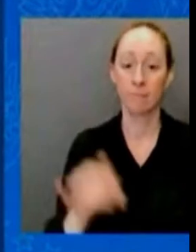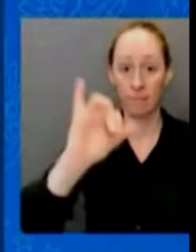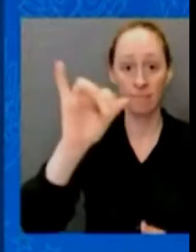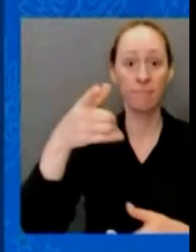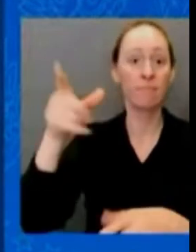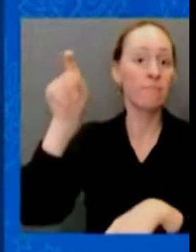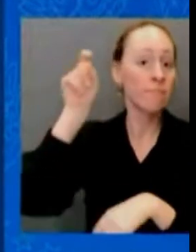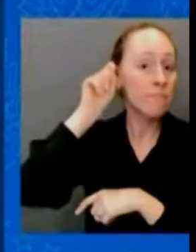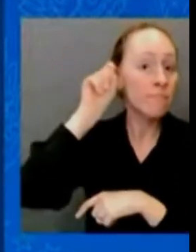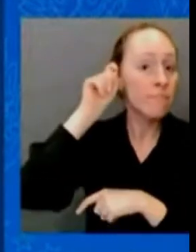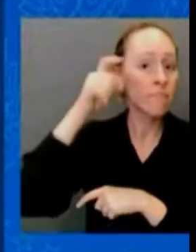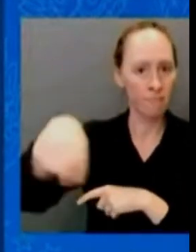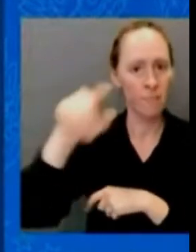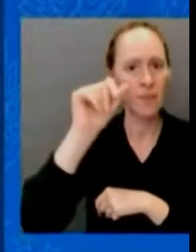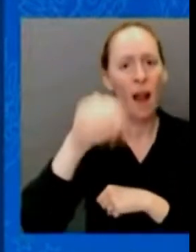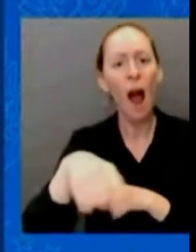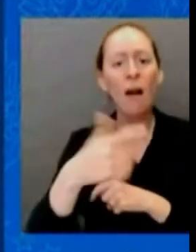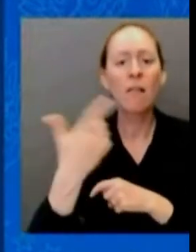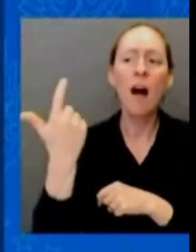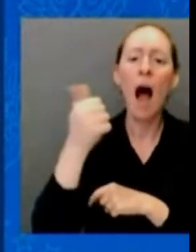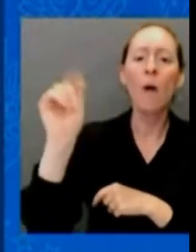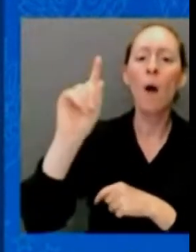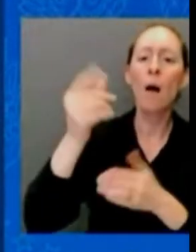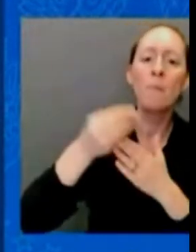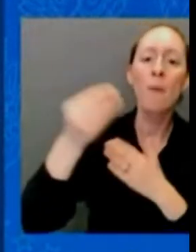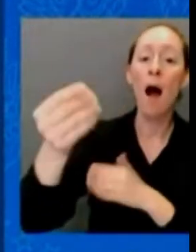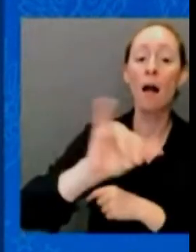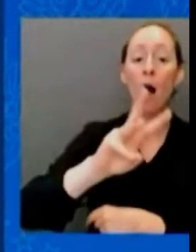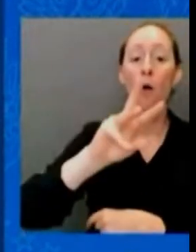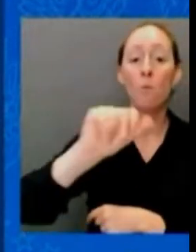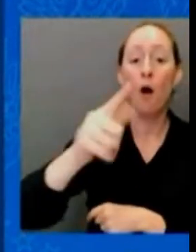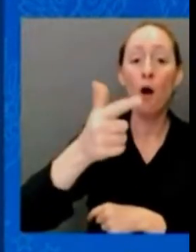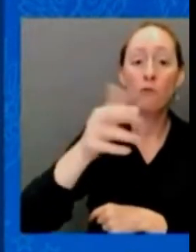and Walmart. This is going to save, on average,